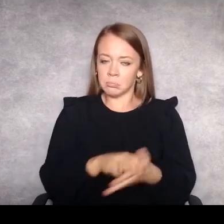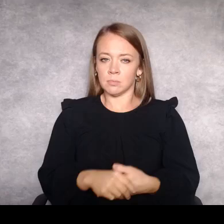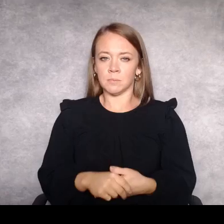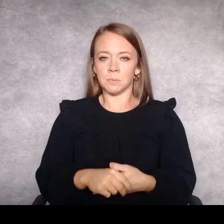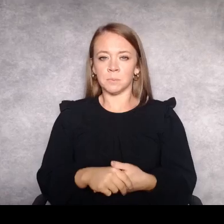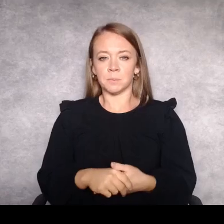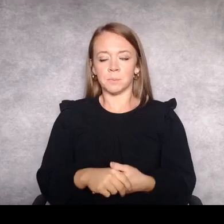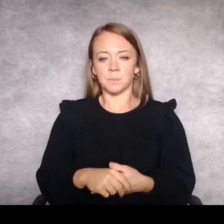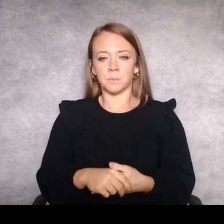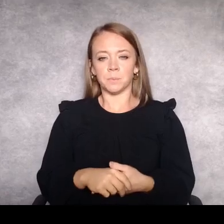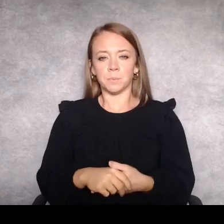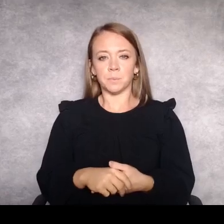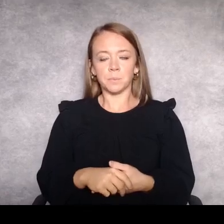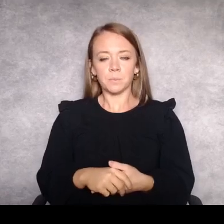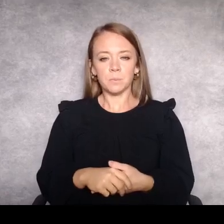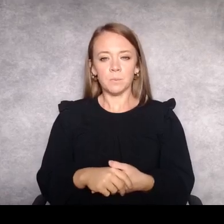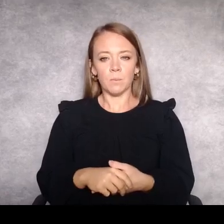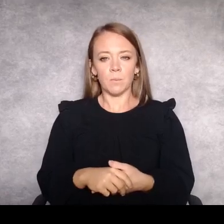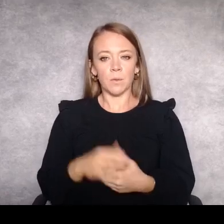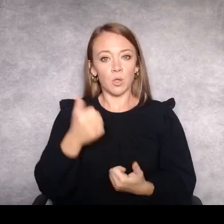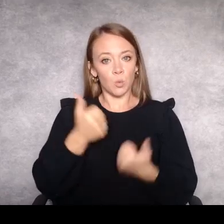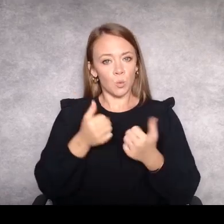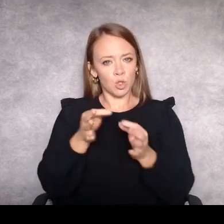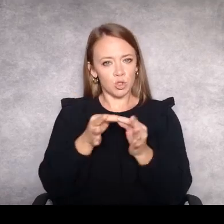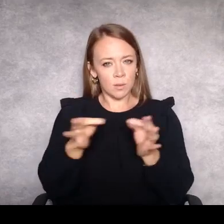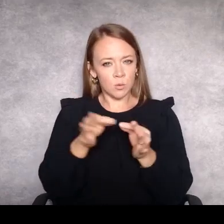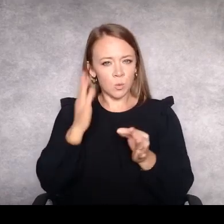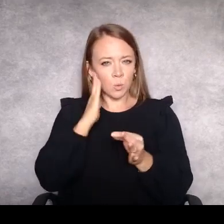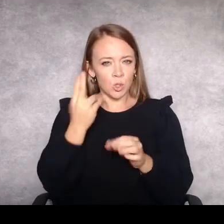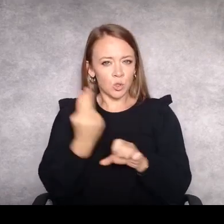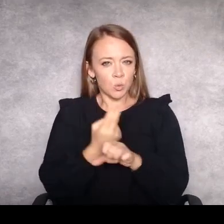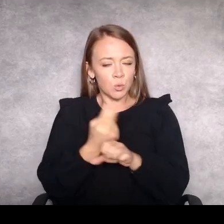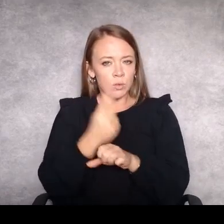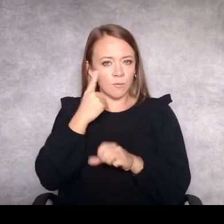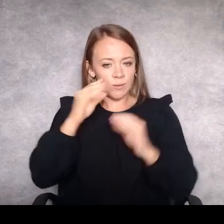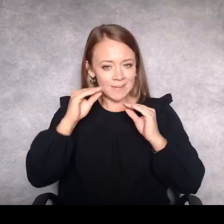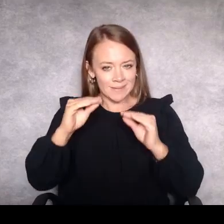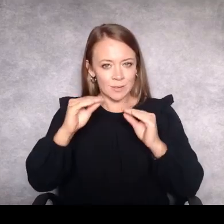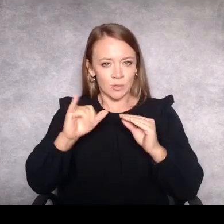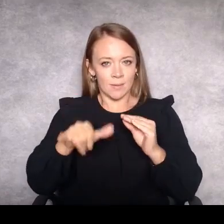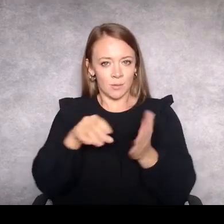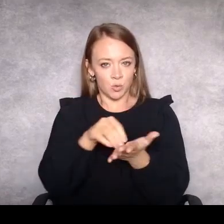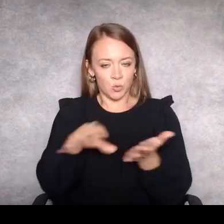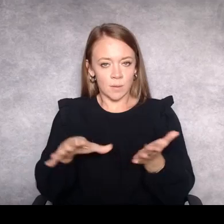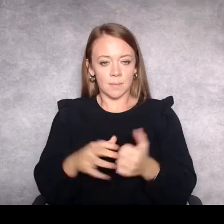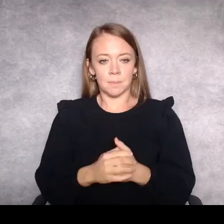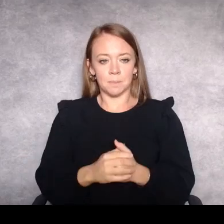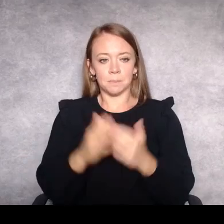to make progress? What language will be used for the student's instruction?